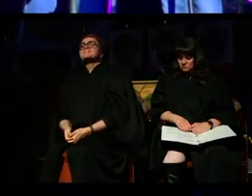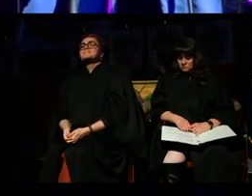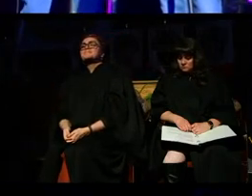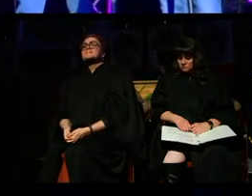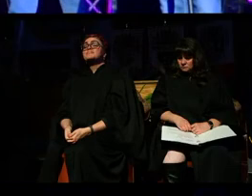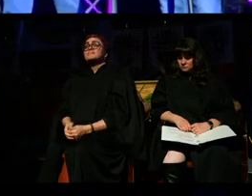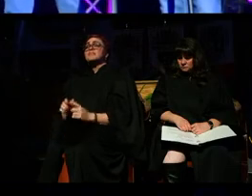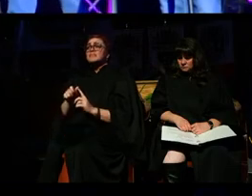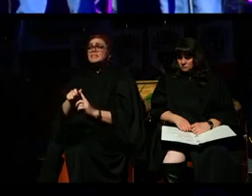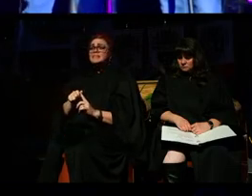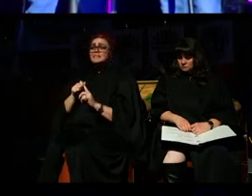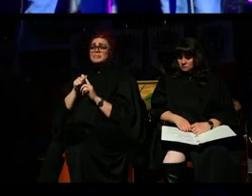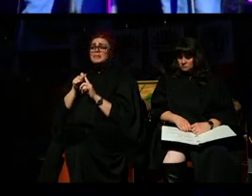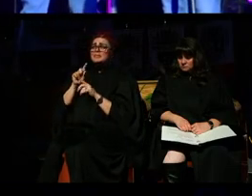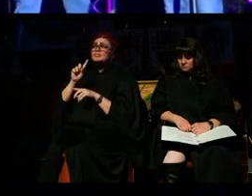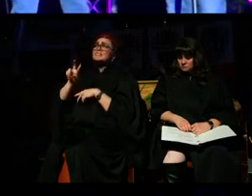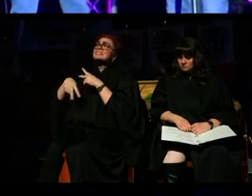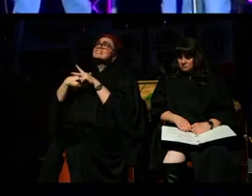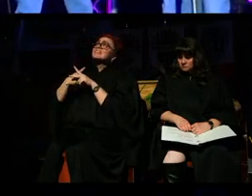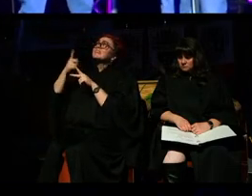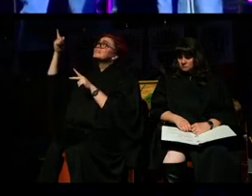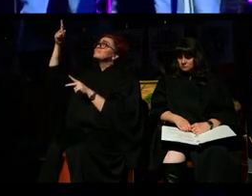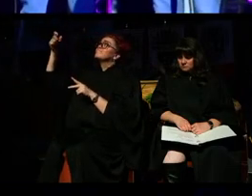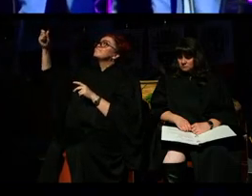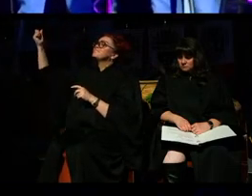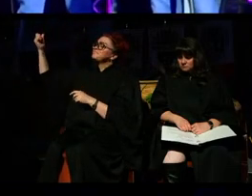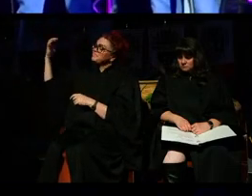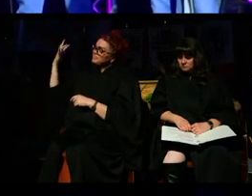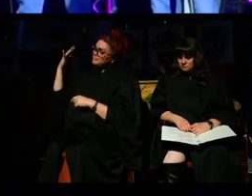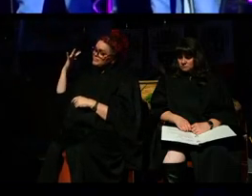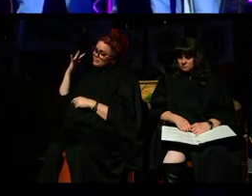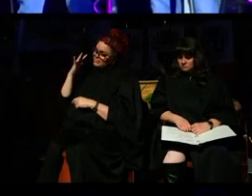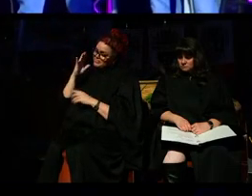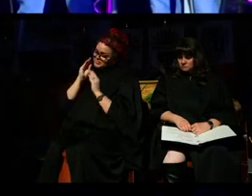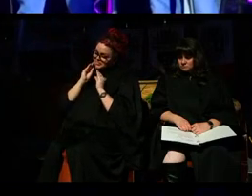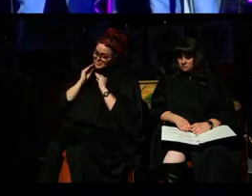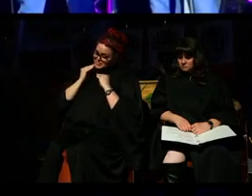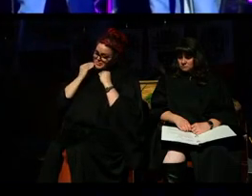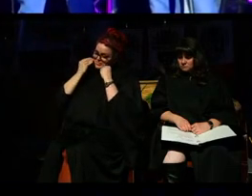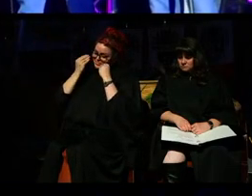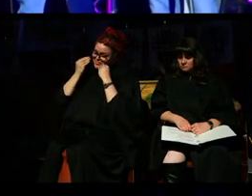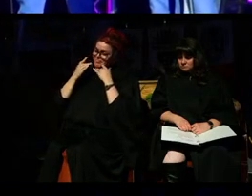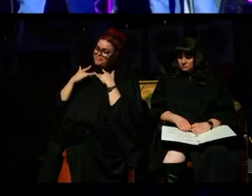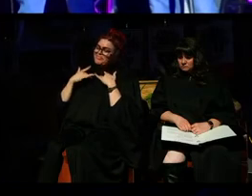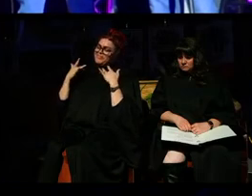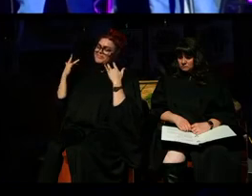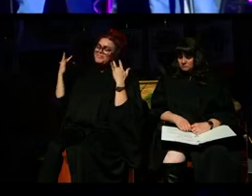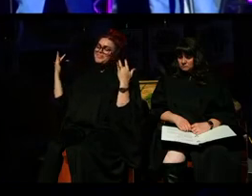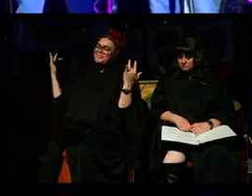A special kind of sunshine and a smile.